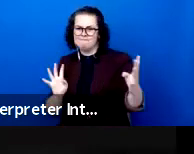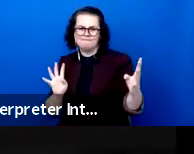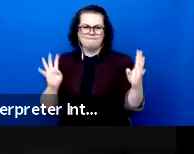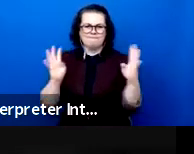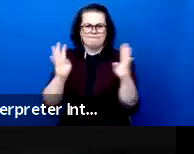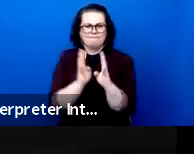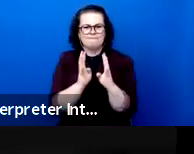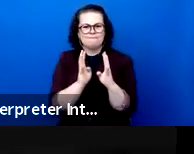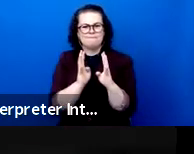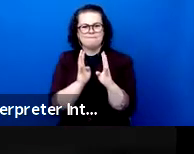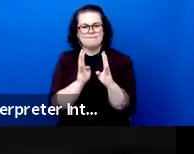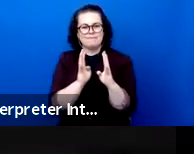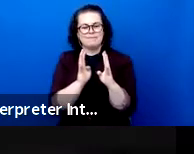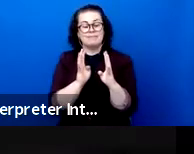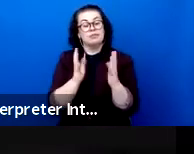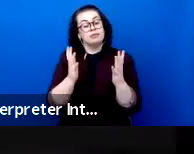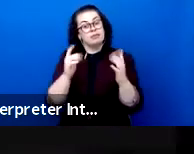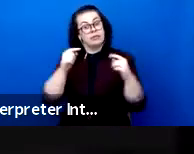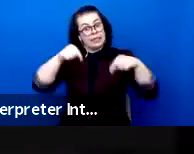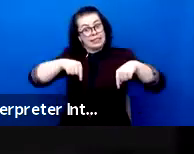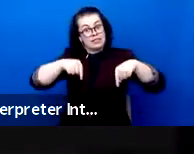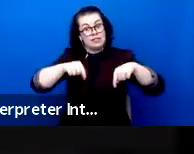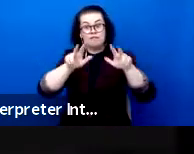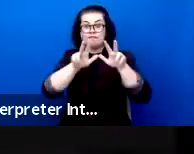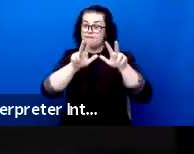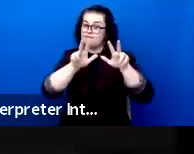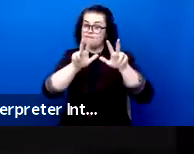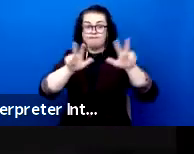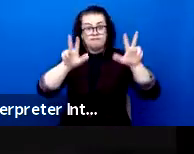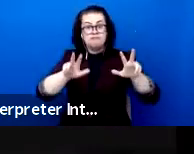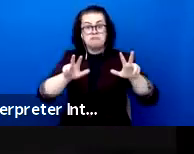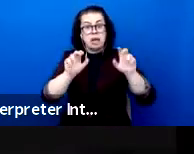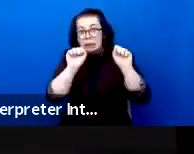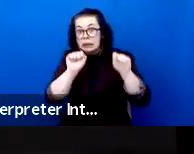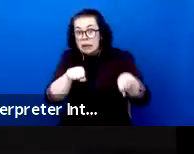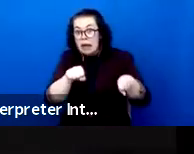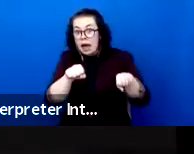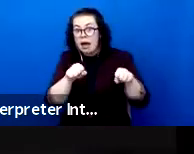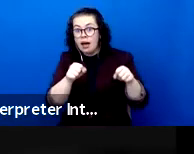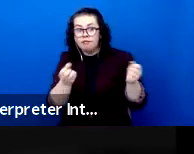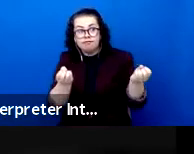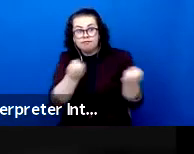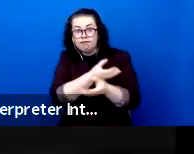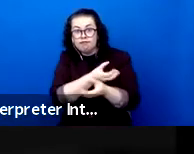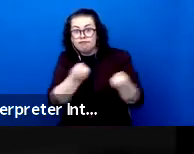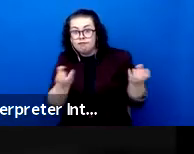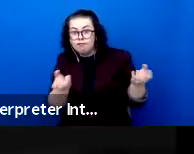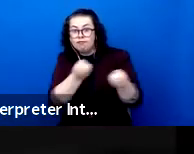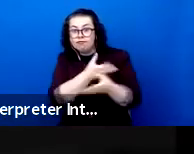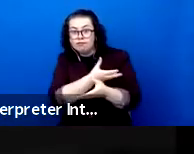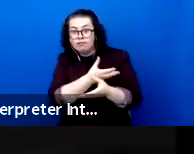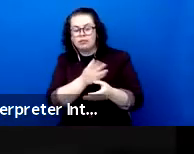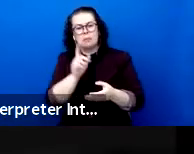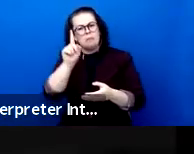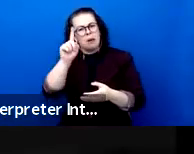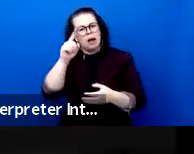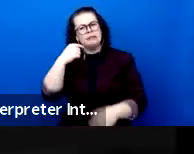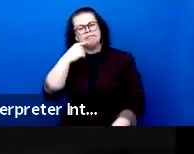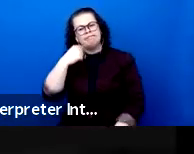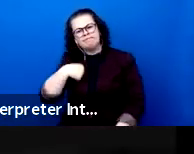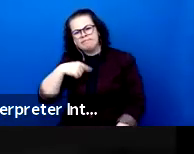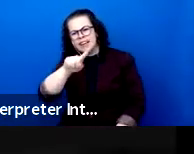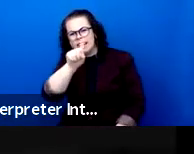constitute an impassable horizon. Can we imagine that our lives for months or